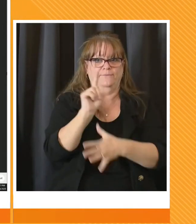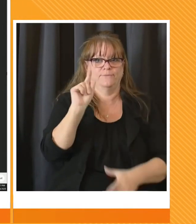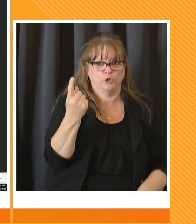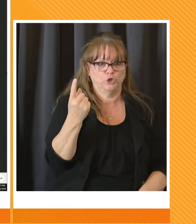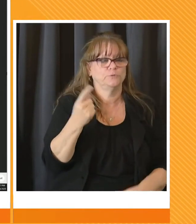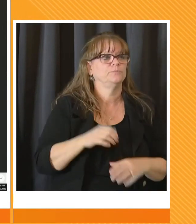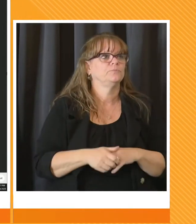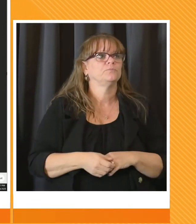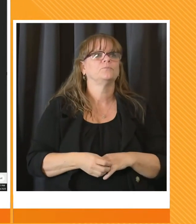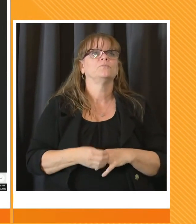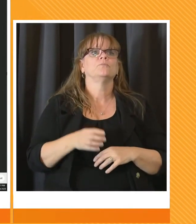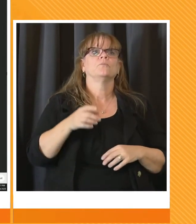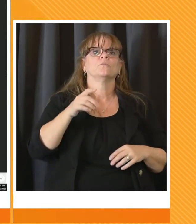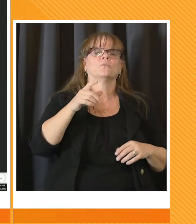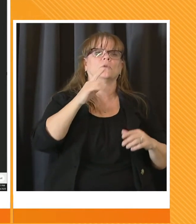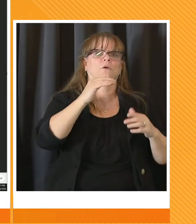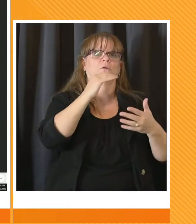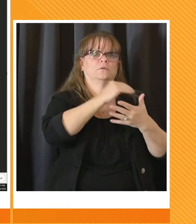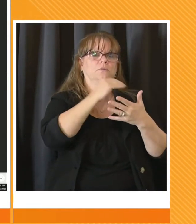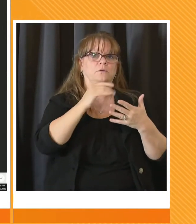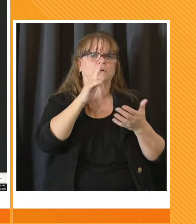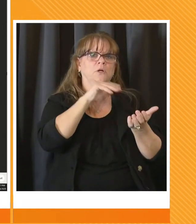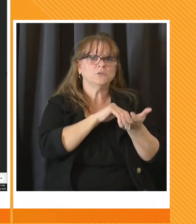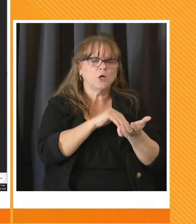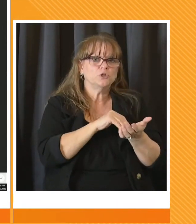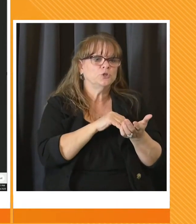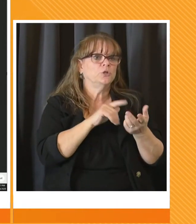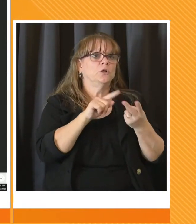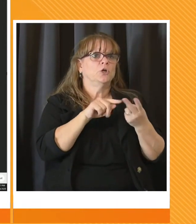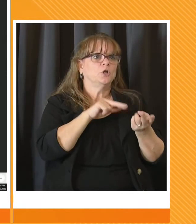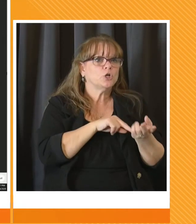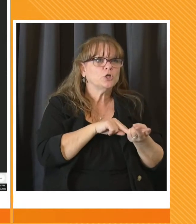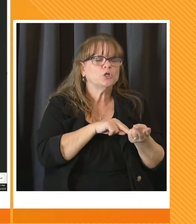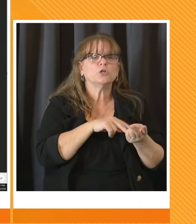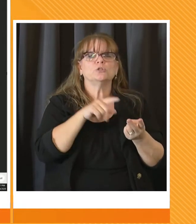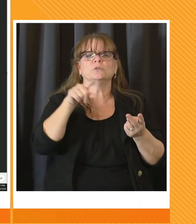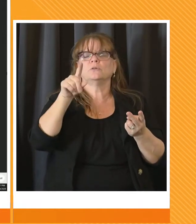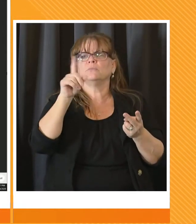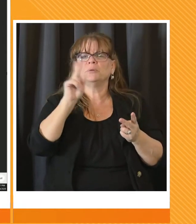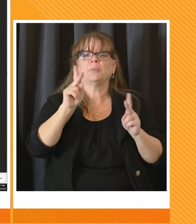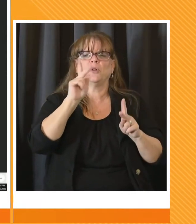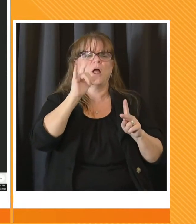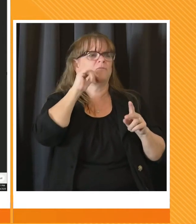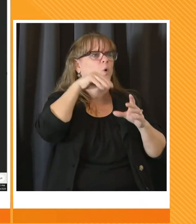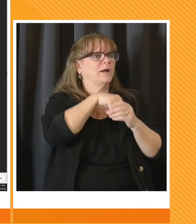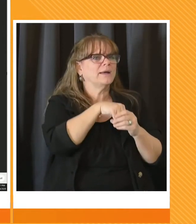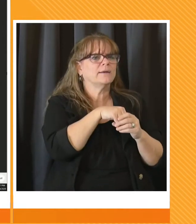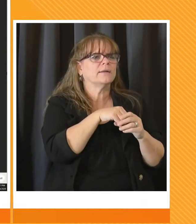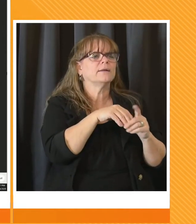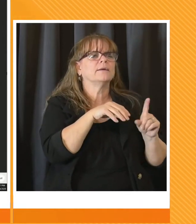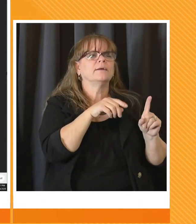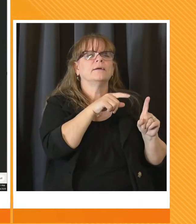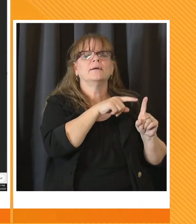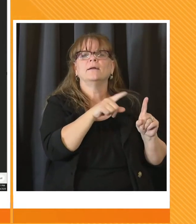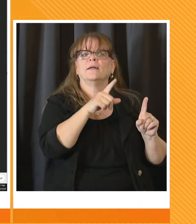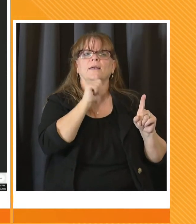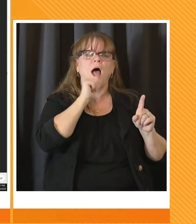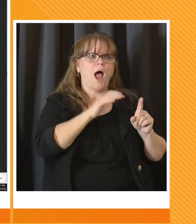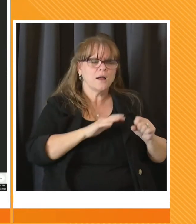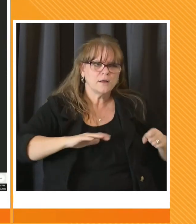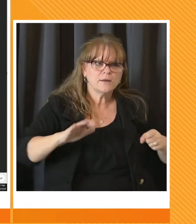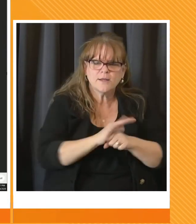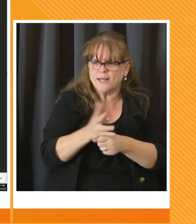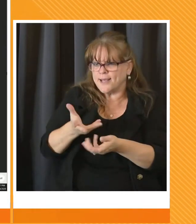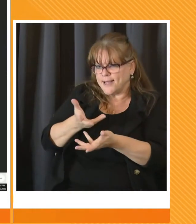the inpatient setting in a hospital, but they may have less direct contact with COVID-19 patients. Workers who are in home